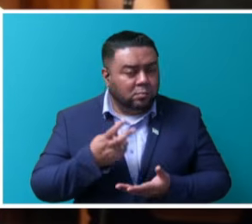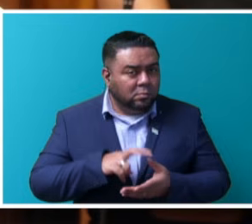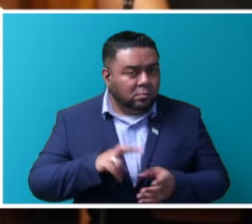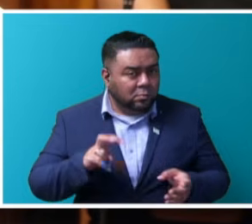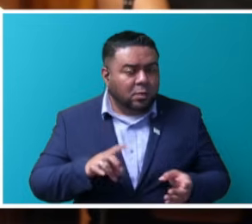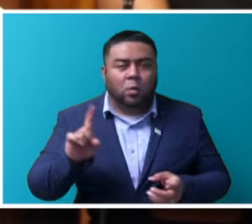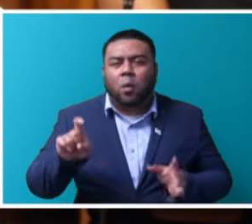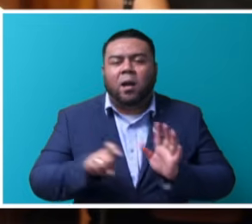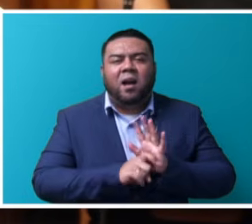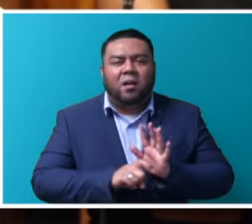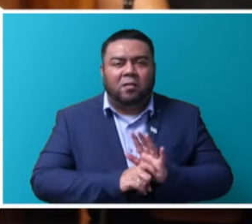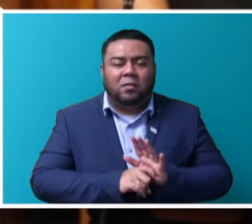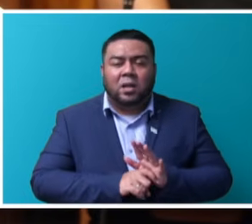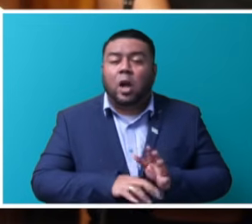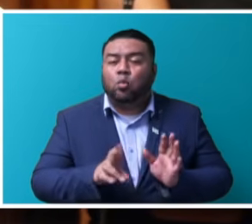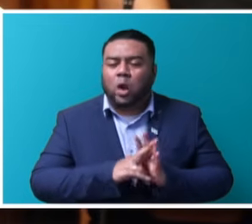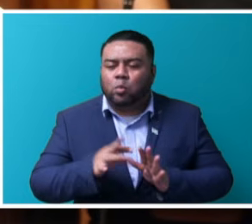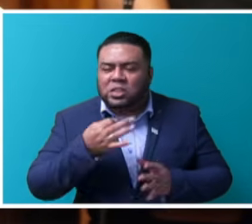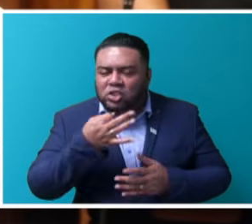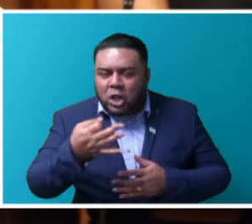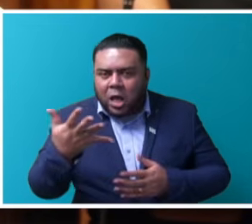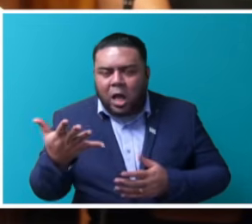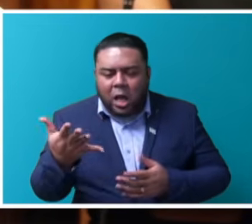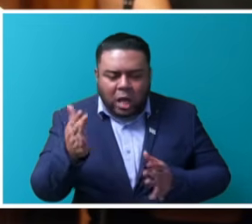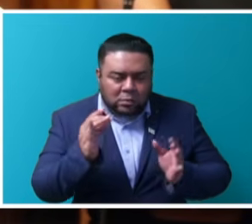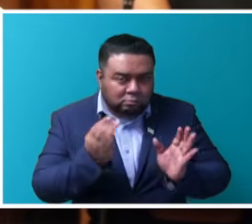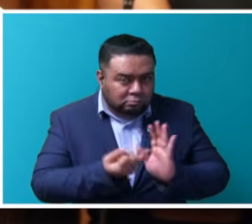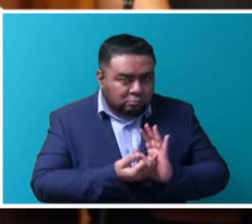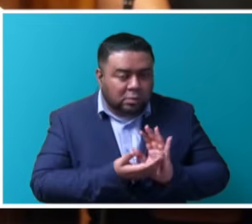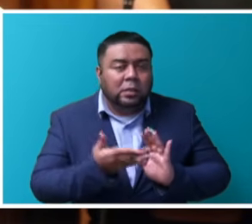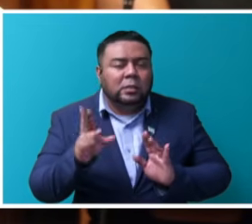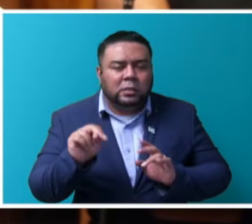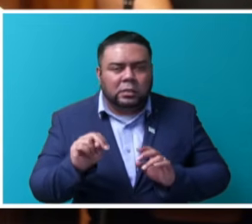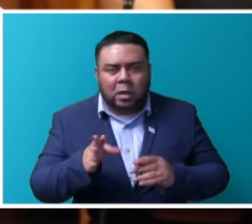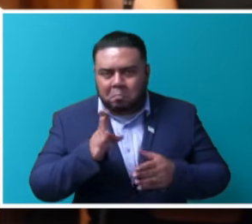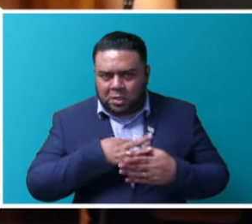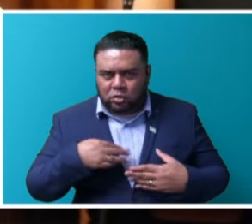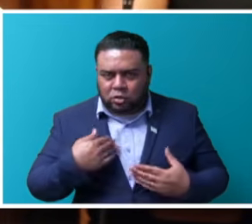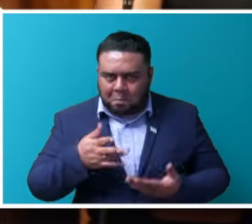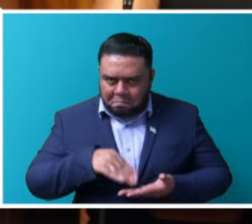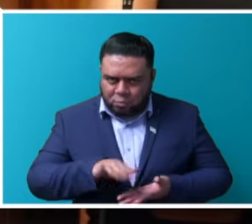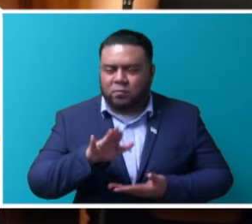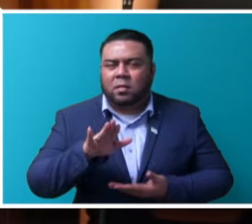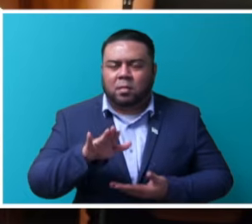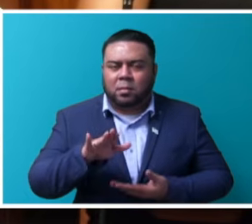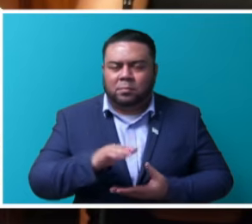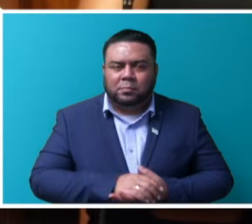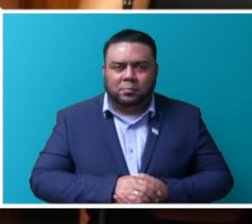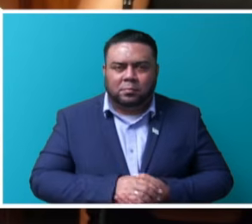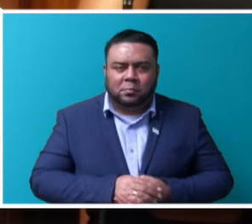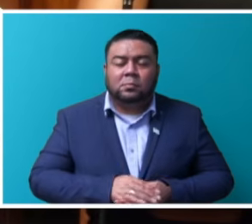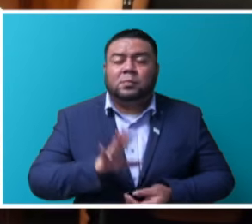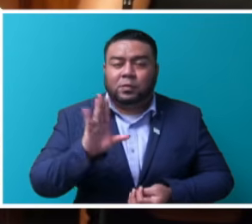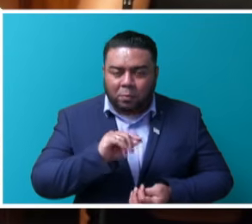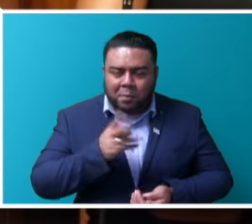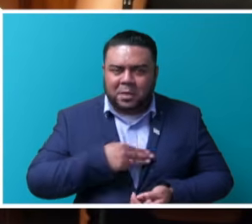call R, requisition items, which previously required ministerial or permanent secretary approval from the Ministry